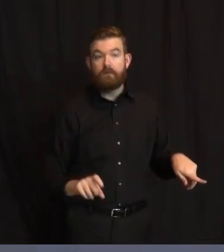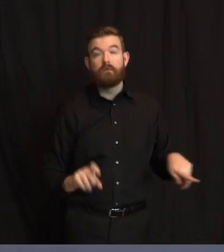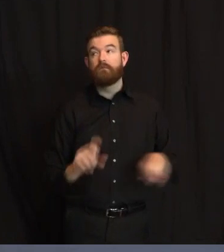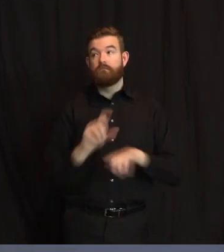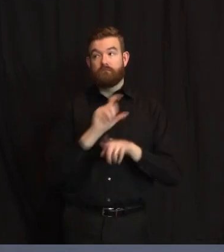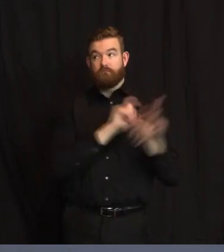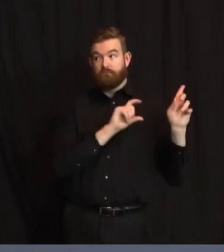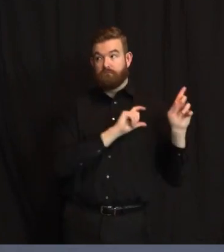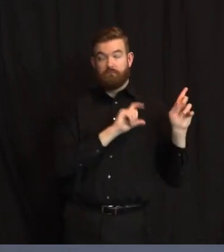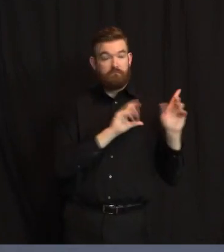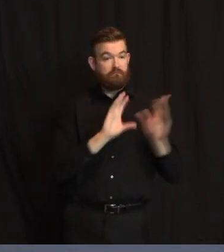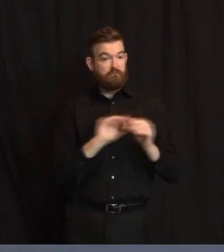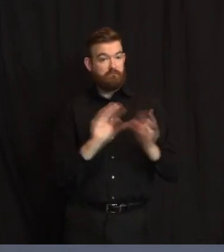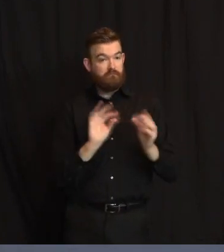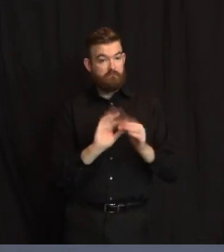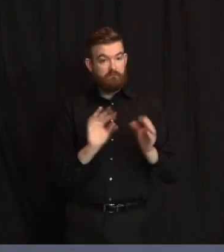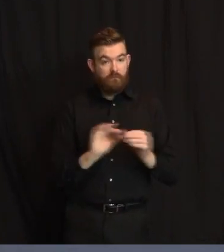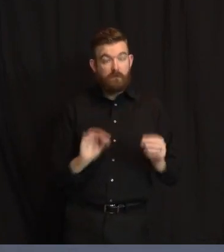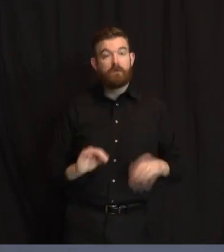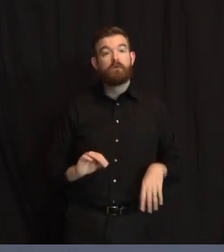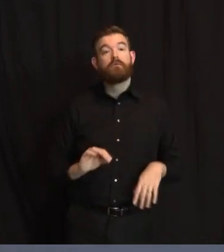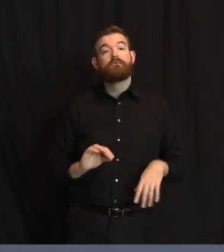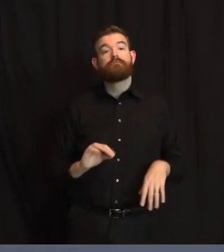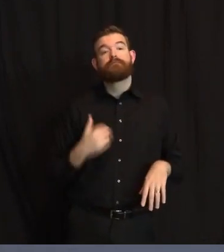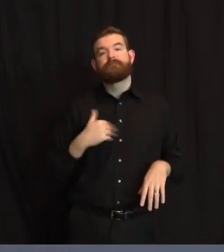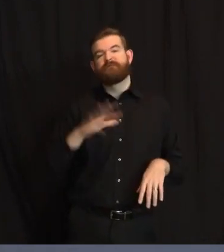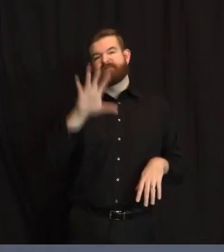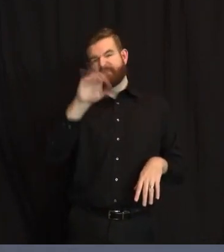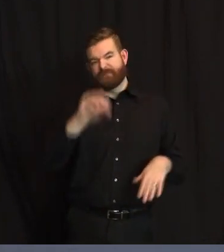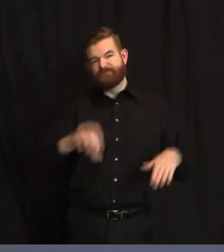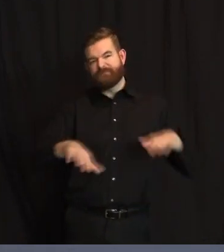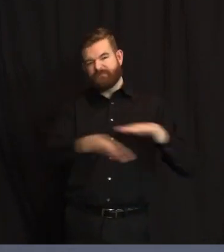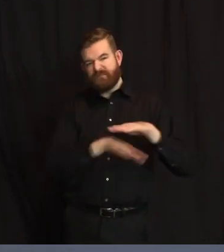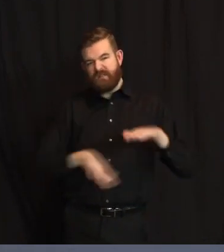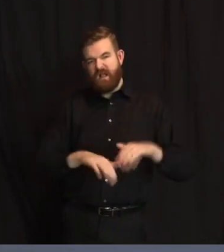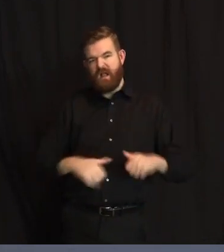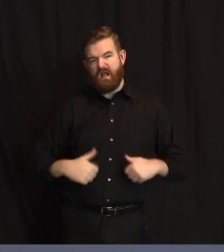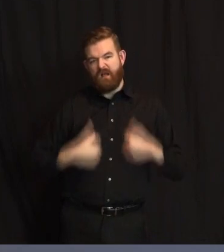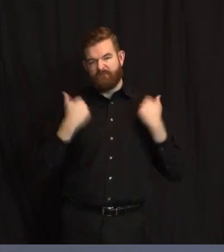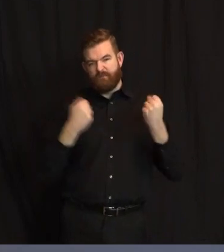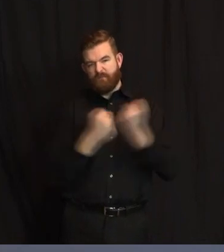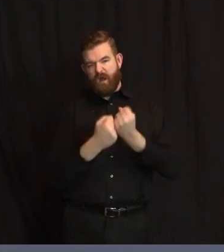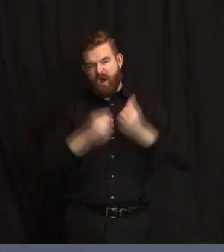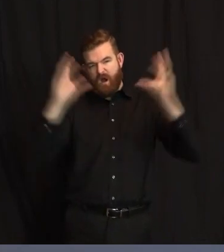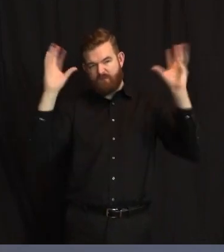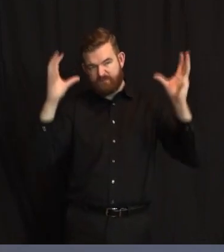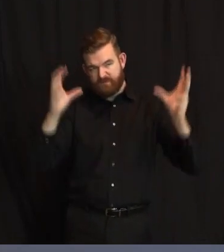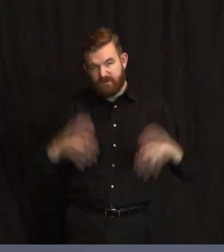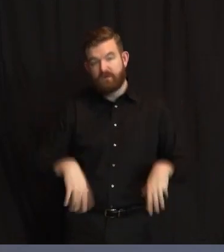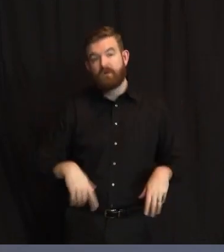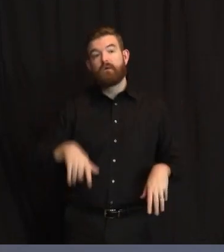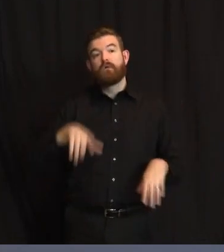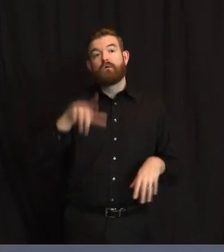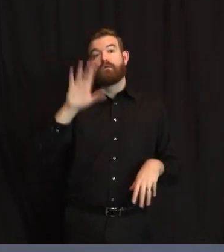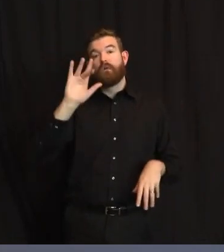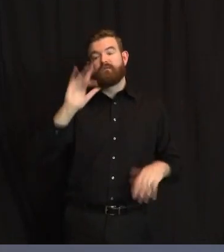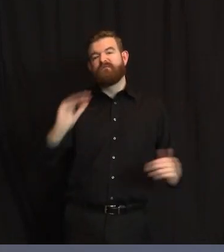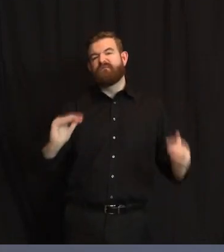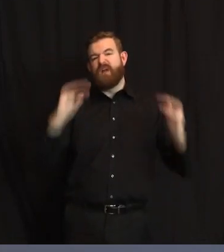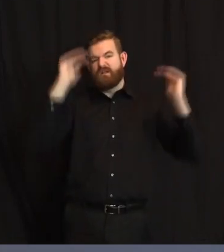50 basic life support ambulances as well as 25 advanced life support ambulances that are staging up at